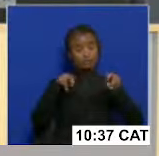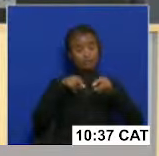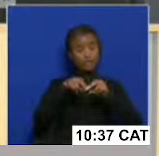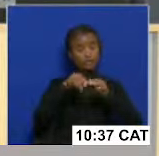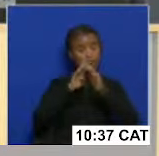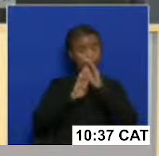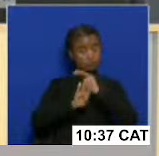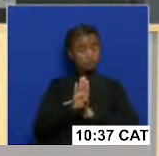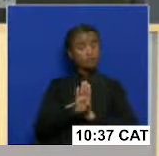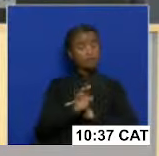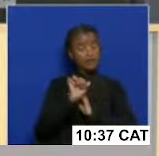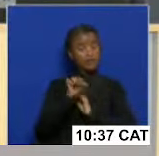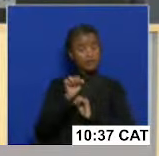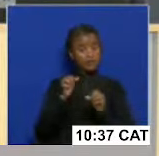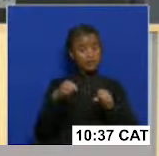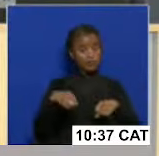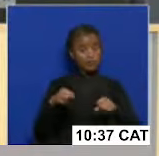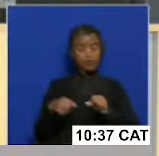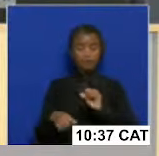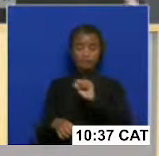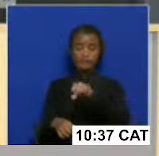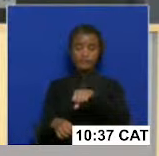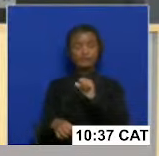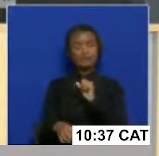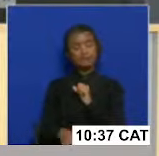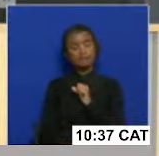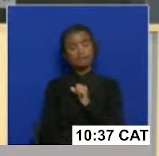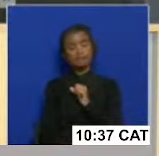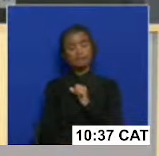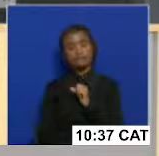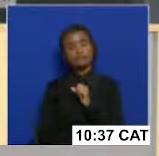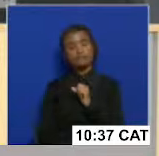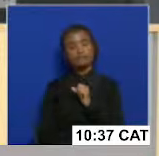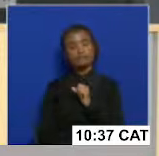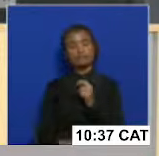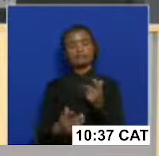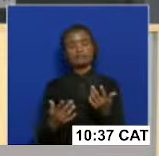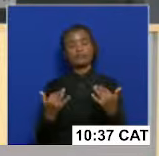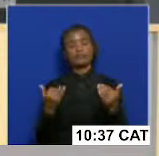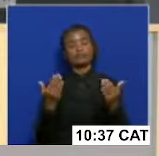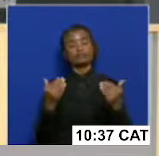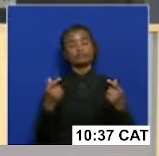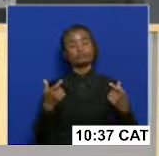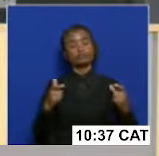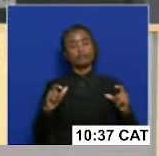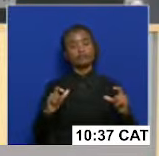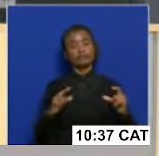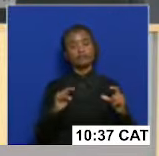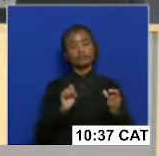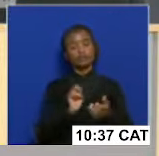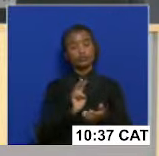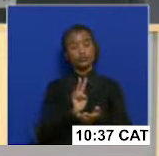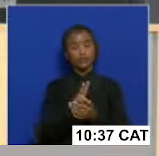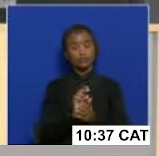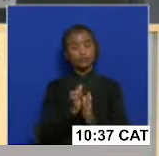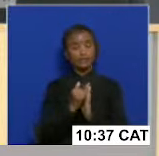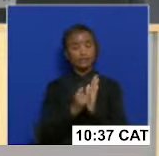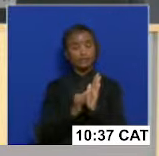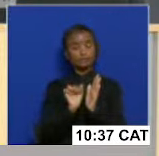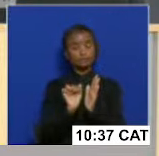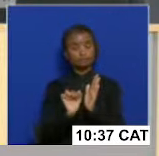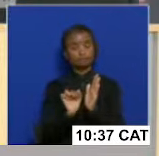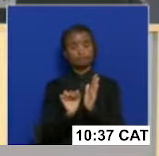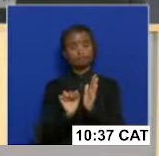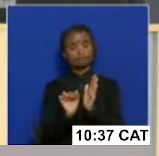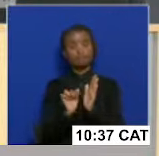Yes, I do, Advocate. If you go to paragraph 12 of your statement, can you please go to